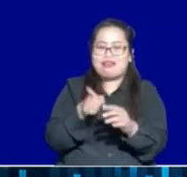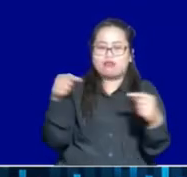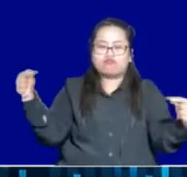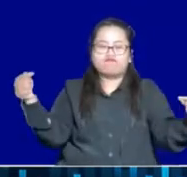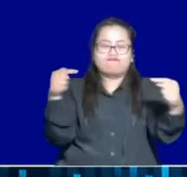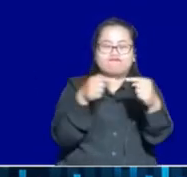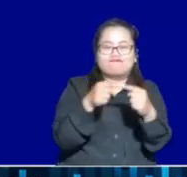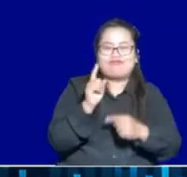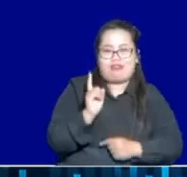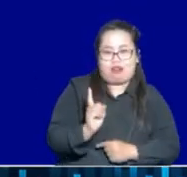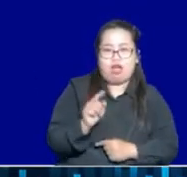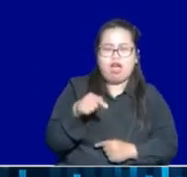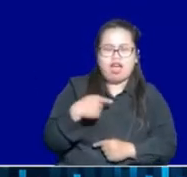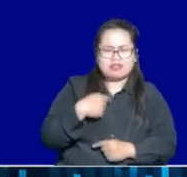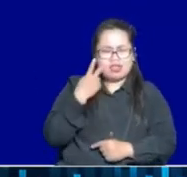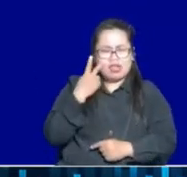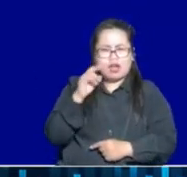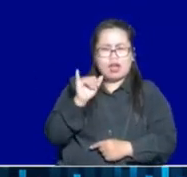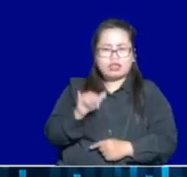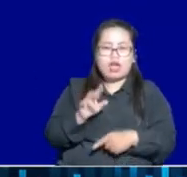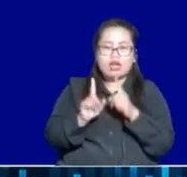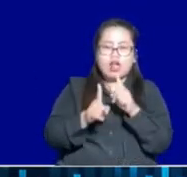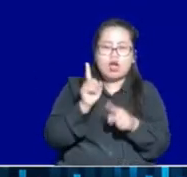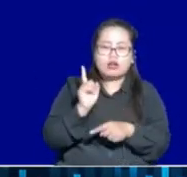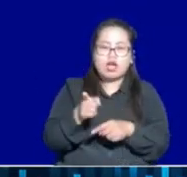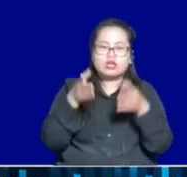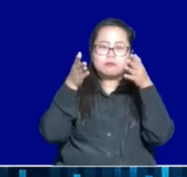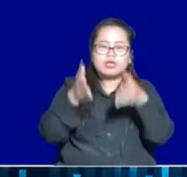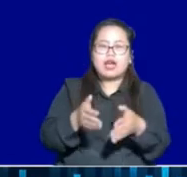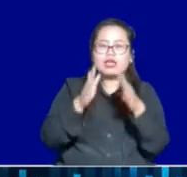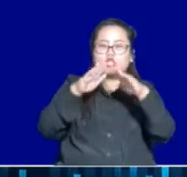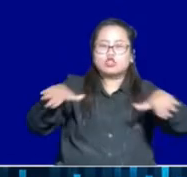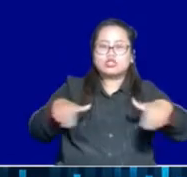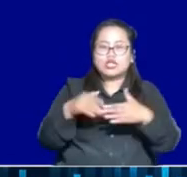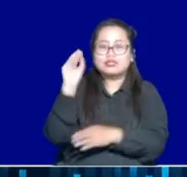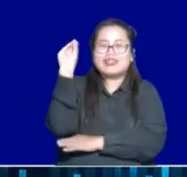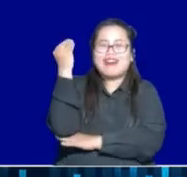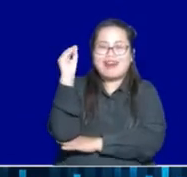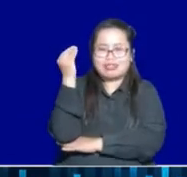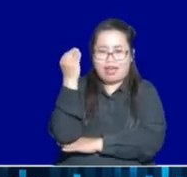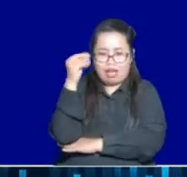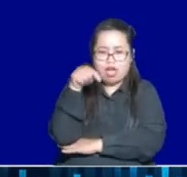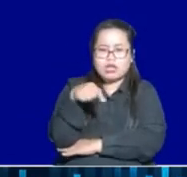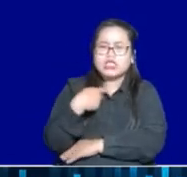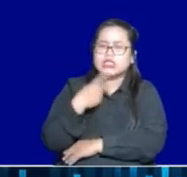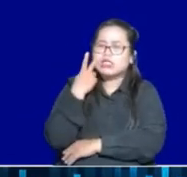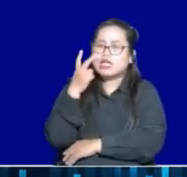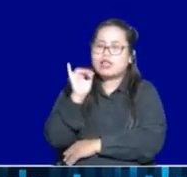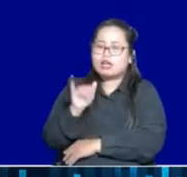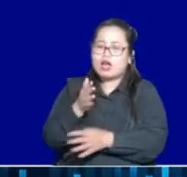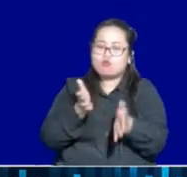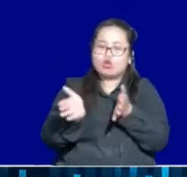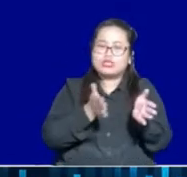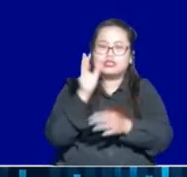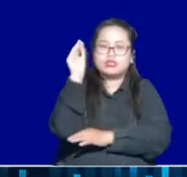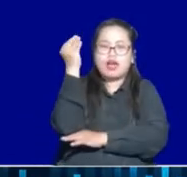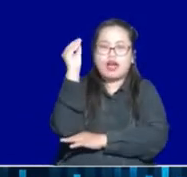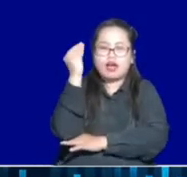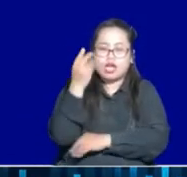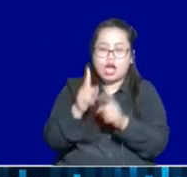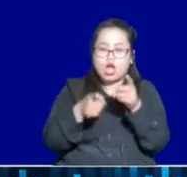Jakarta and figure out where is Jakarta in the product space. And you see that it's